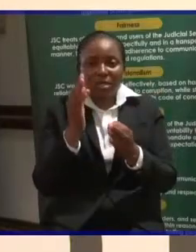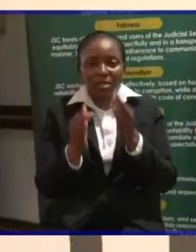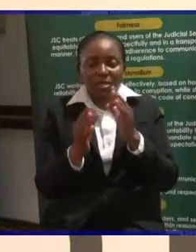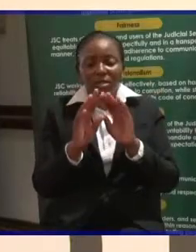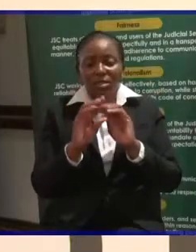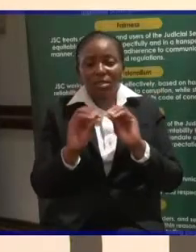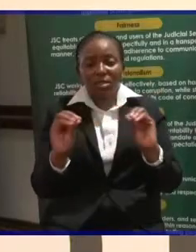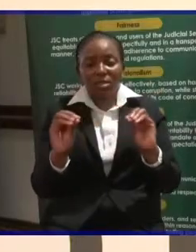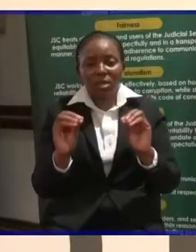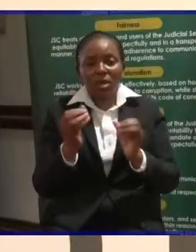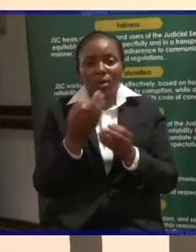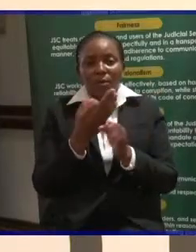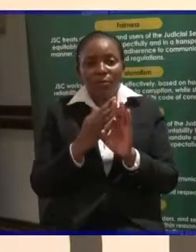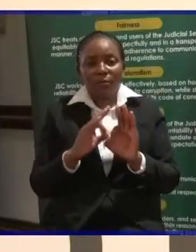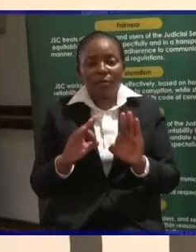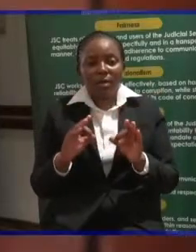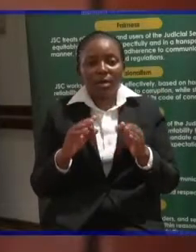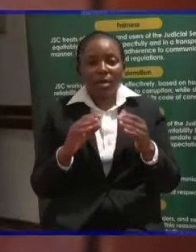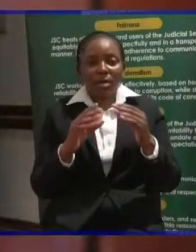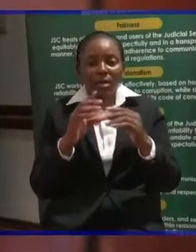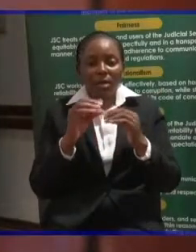laxity?